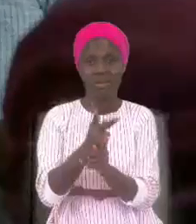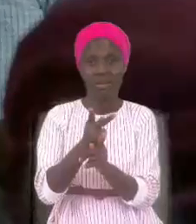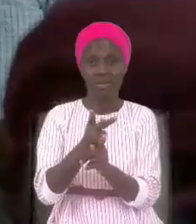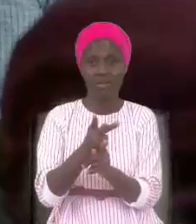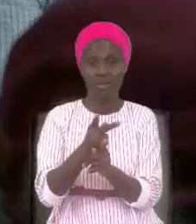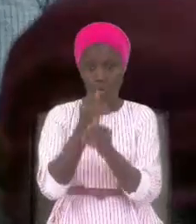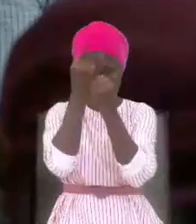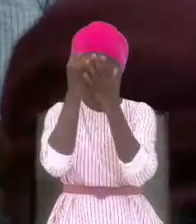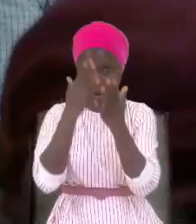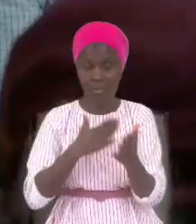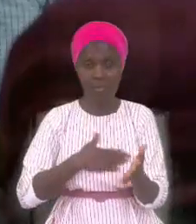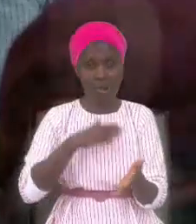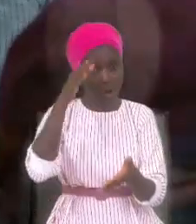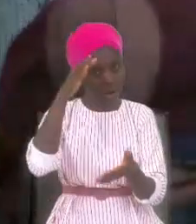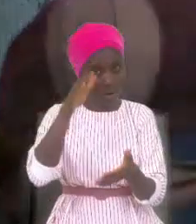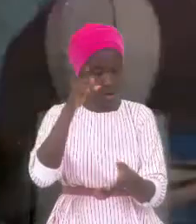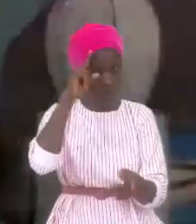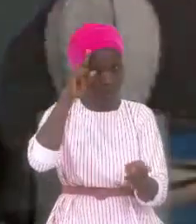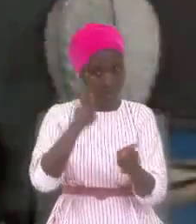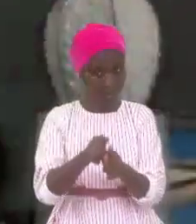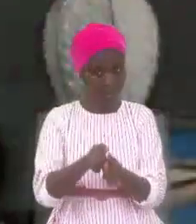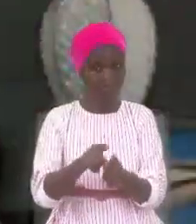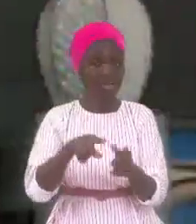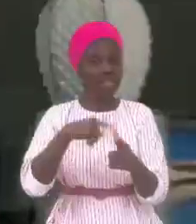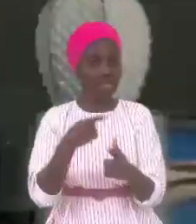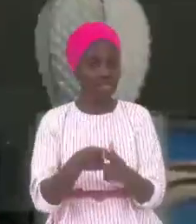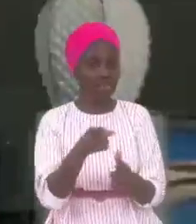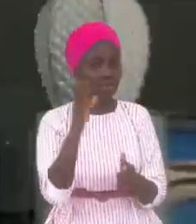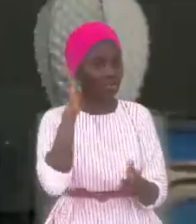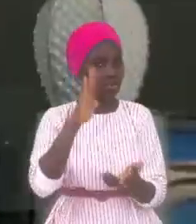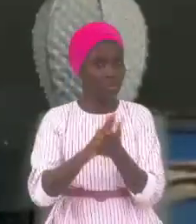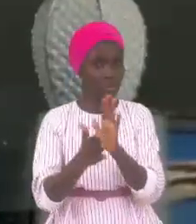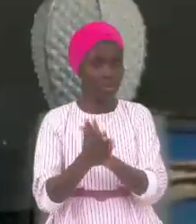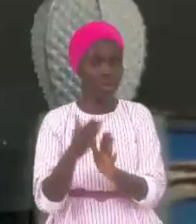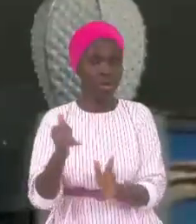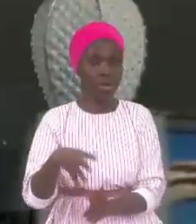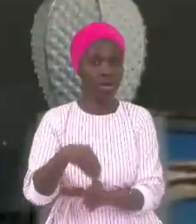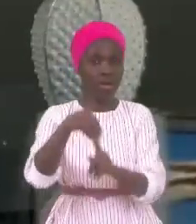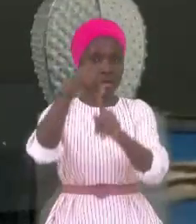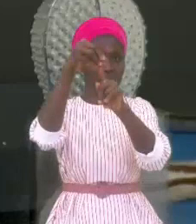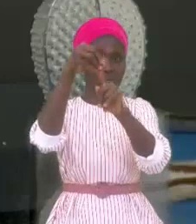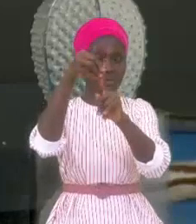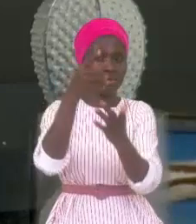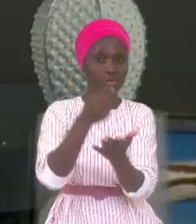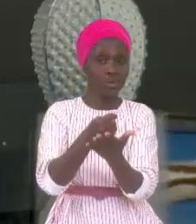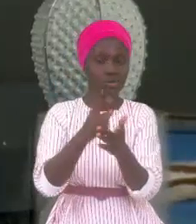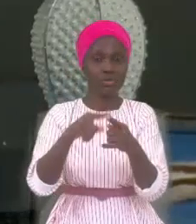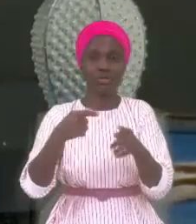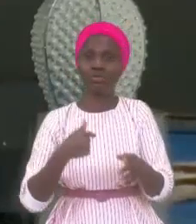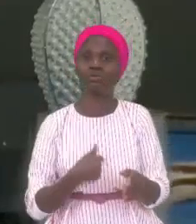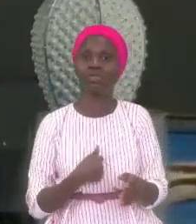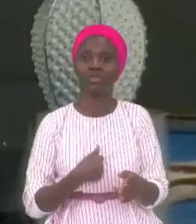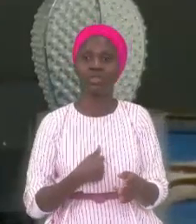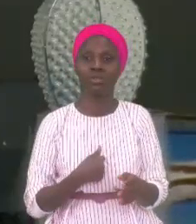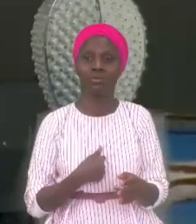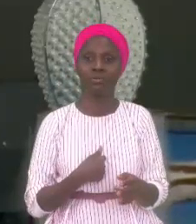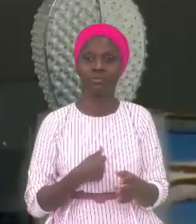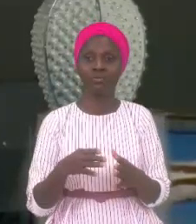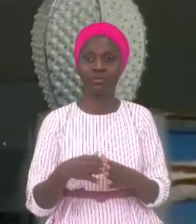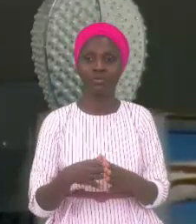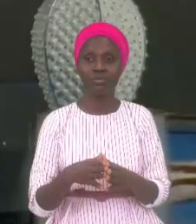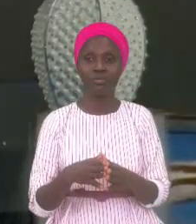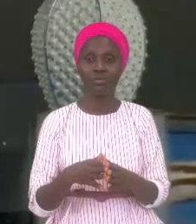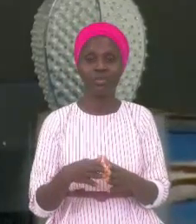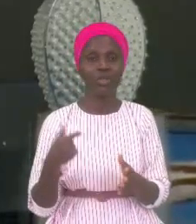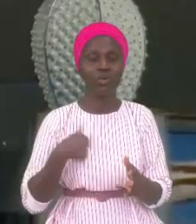then ye shall be a peculiar treasure unto me. We're not supposed to compare the church with the world.